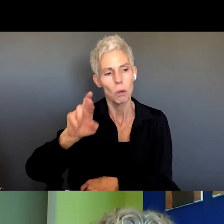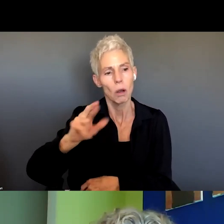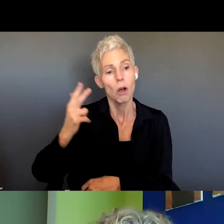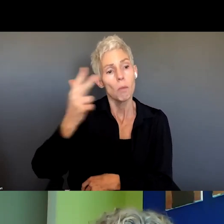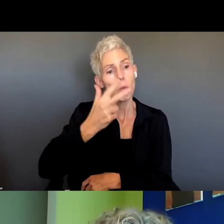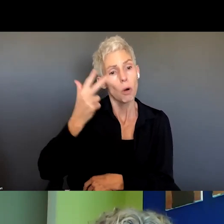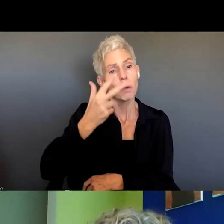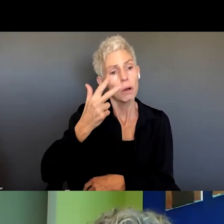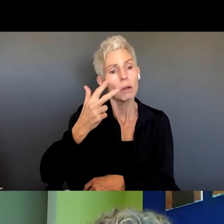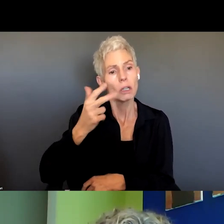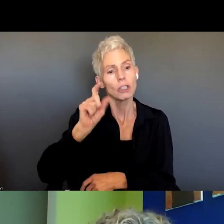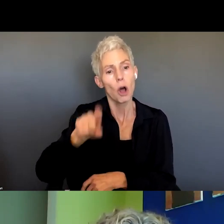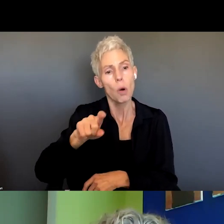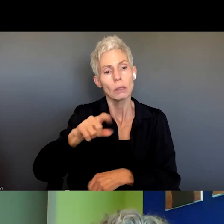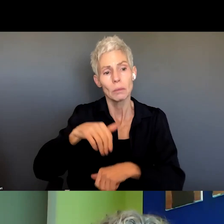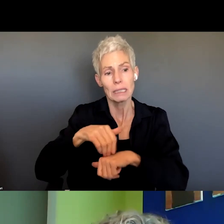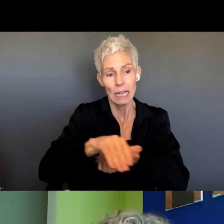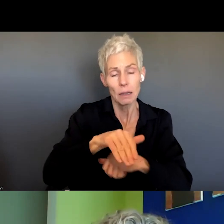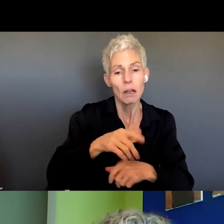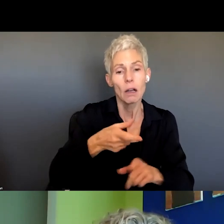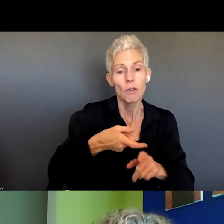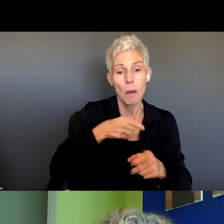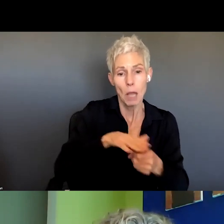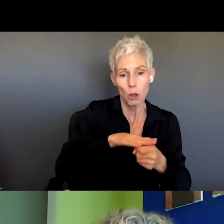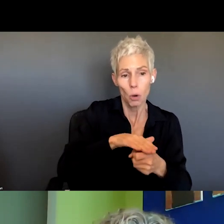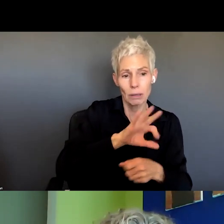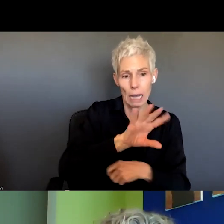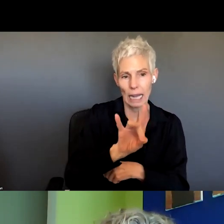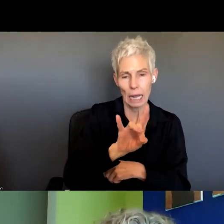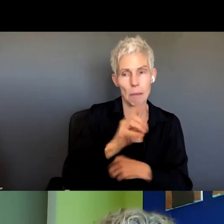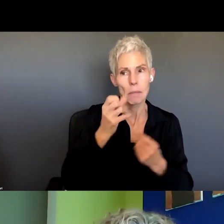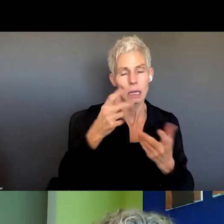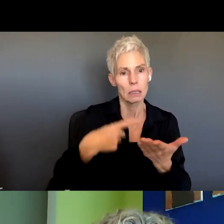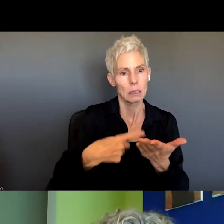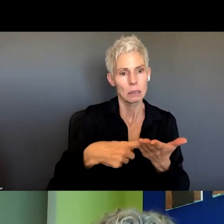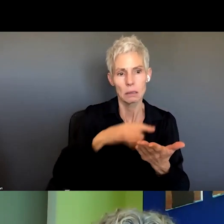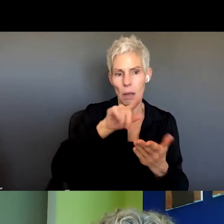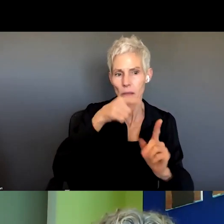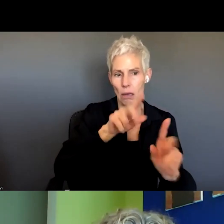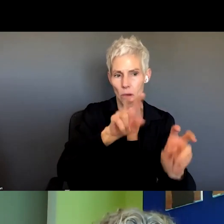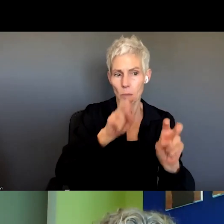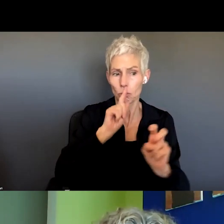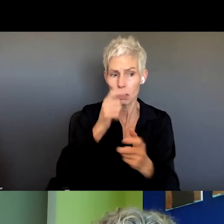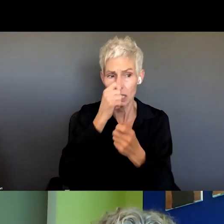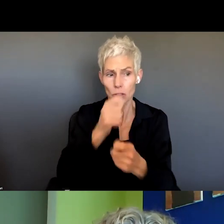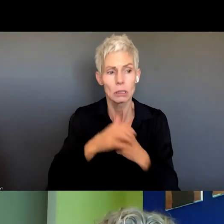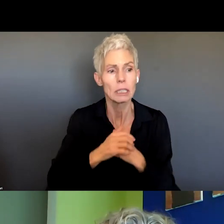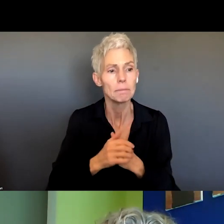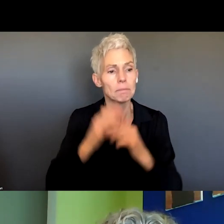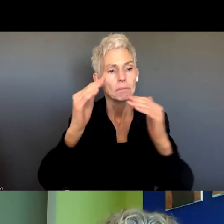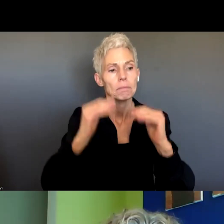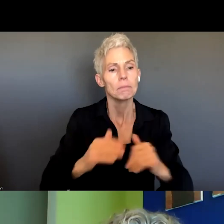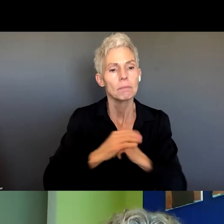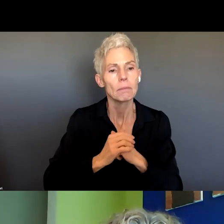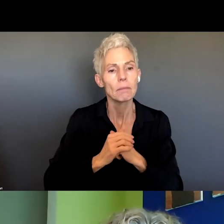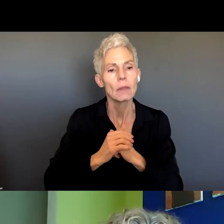the local 988. A lot of people are talking about that. So that's very interesting. Next. And